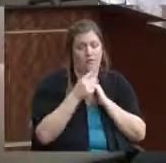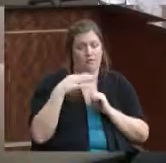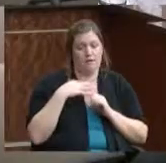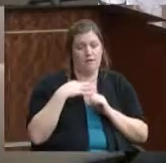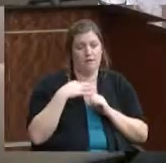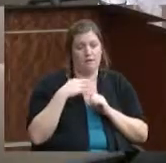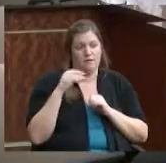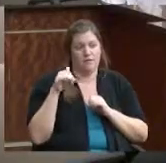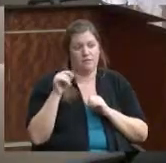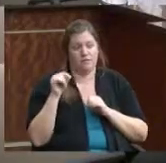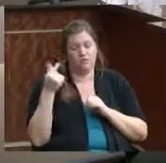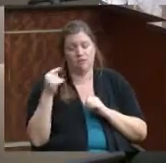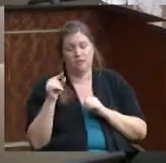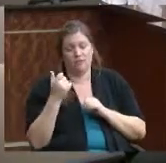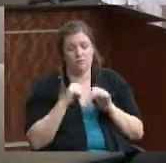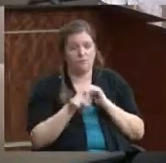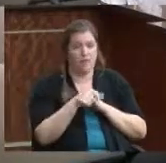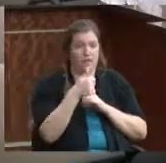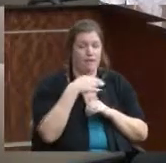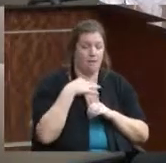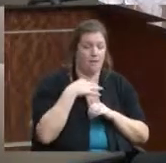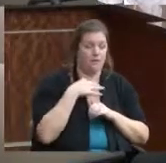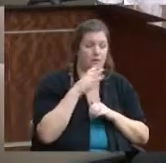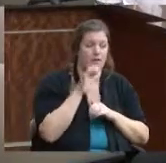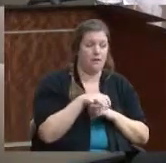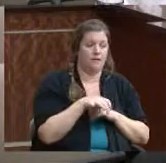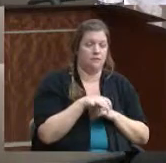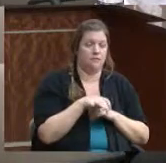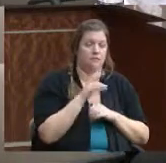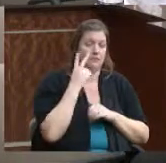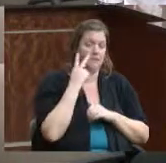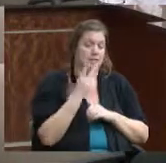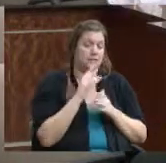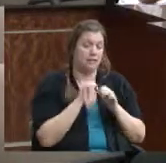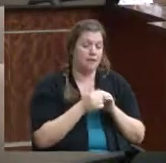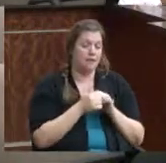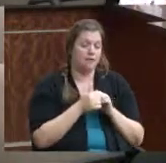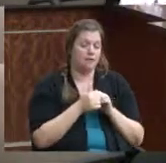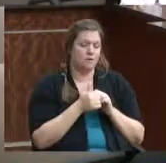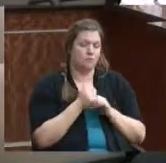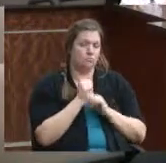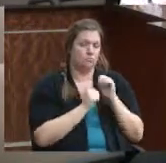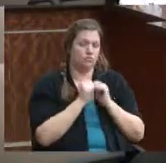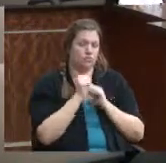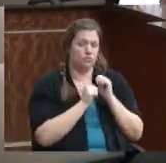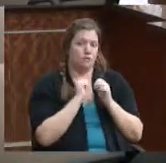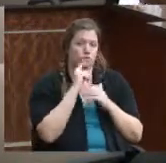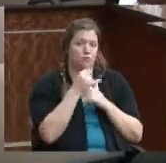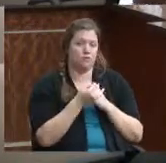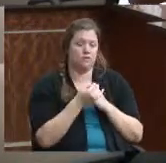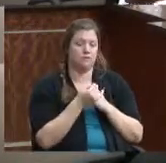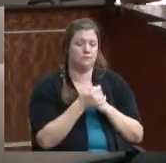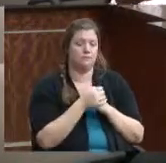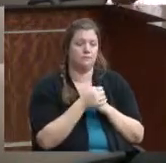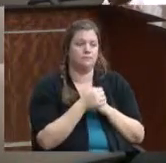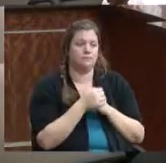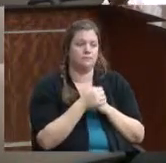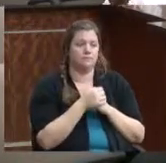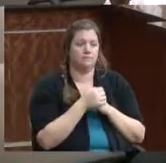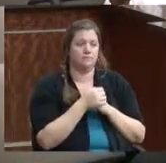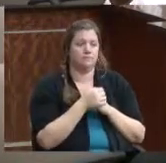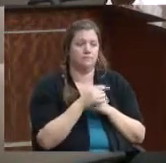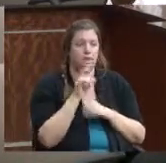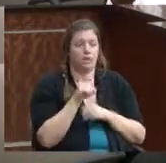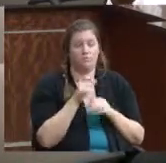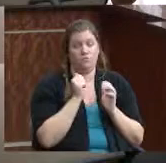whether it be Patuxent Greens or any applicant that would seek to construct such a project would have to abide